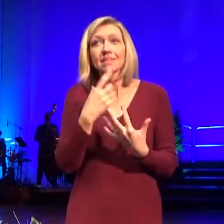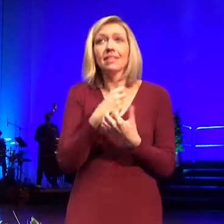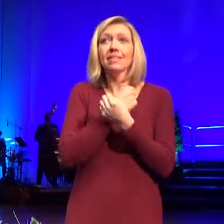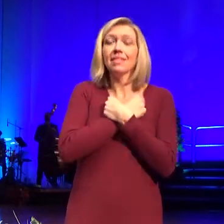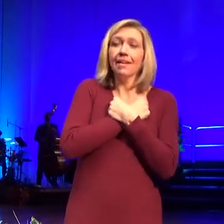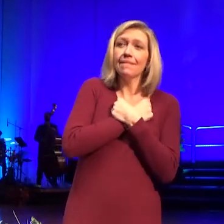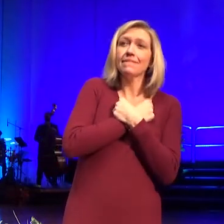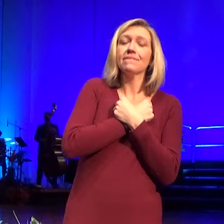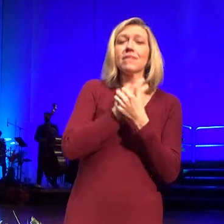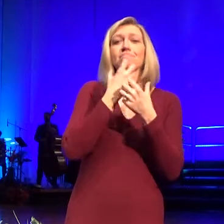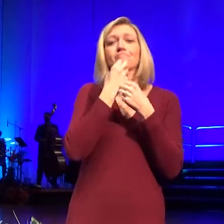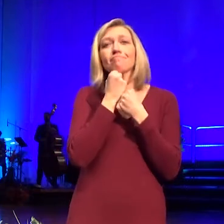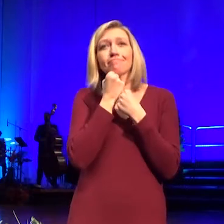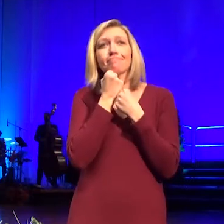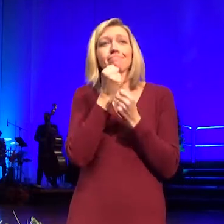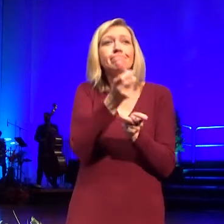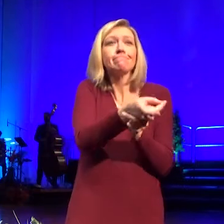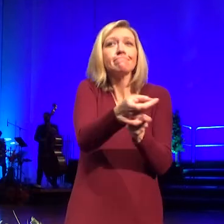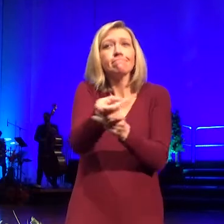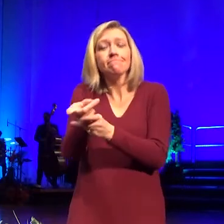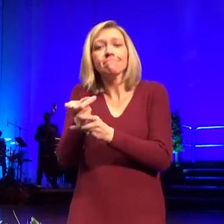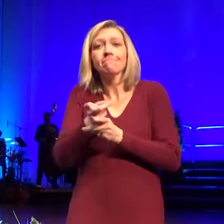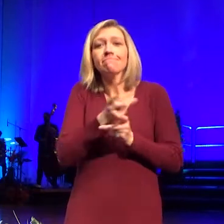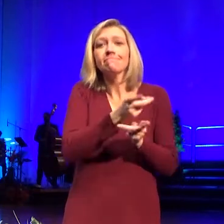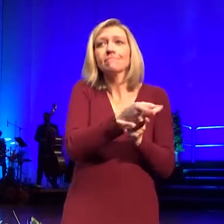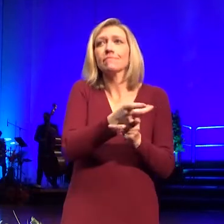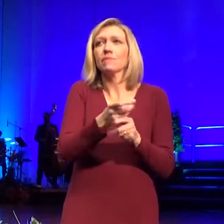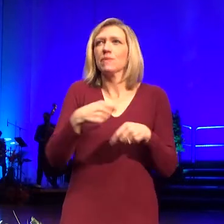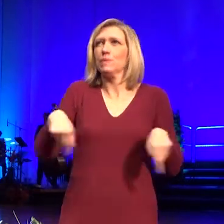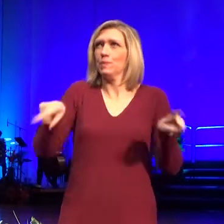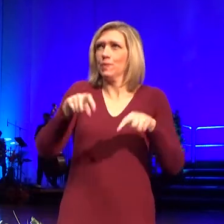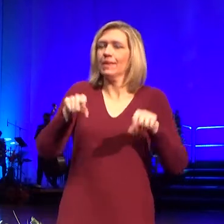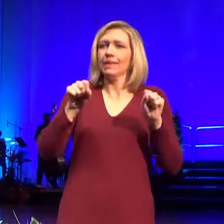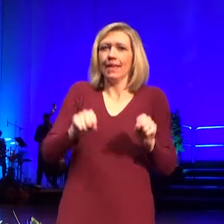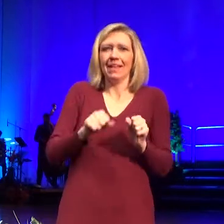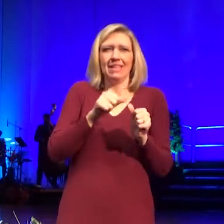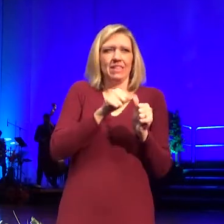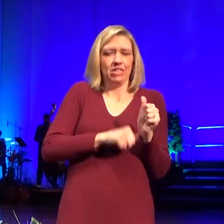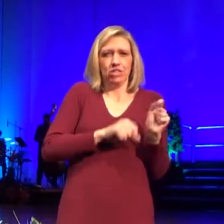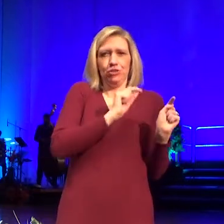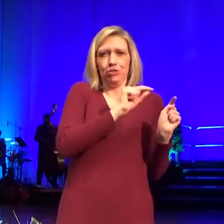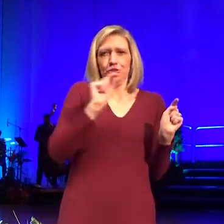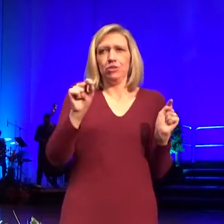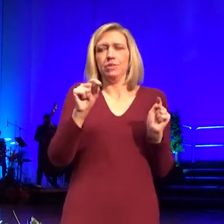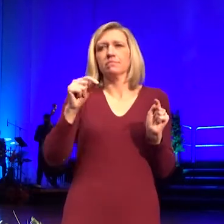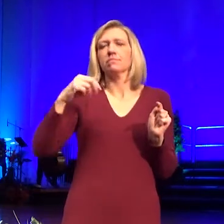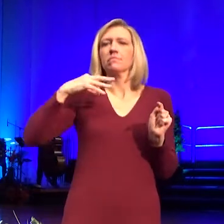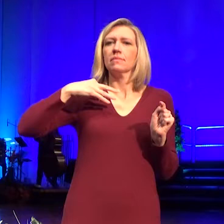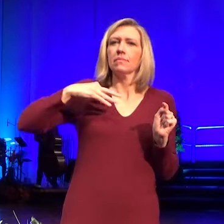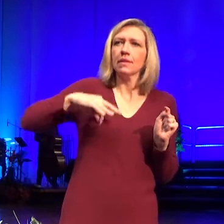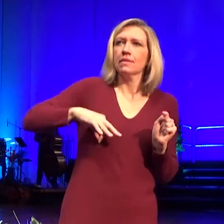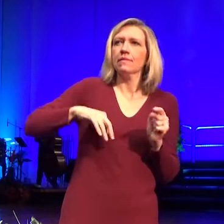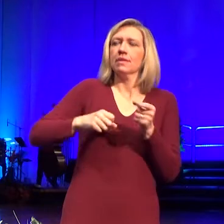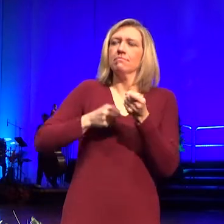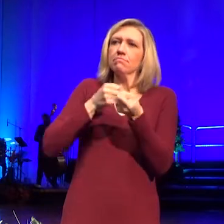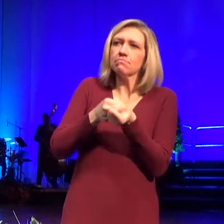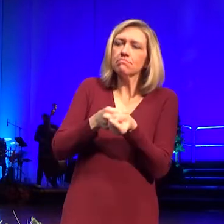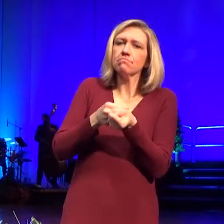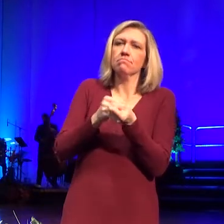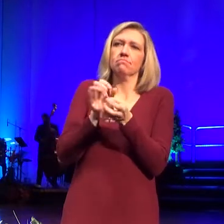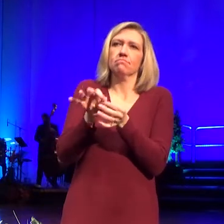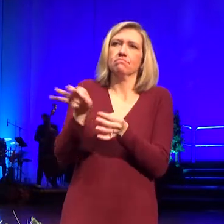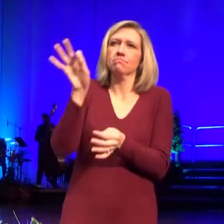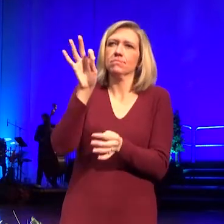love and caring, that we can each be a beneficial